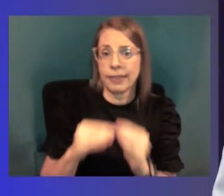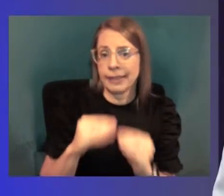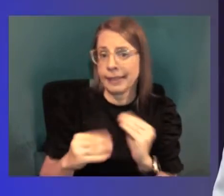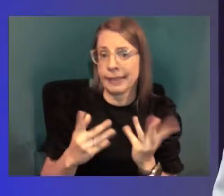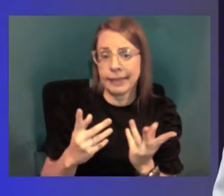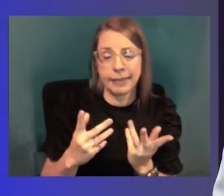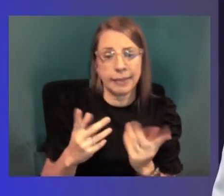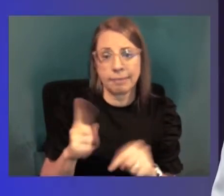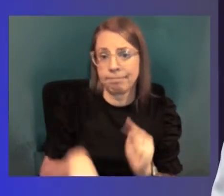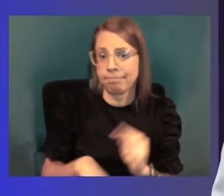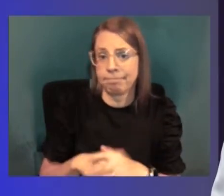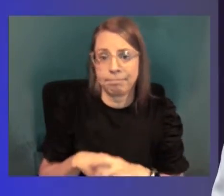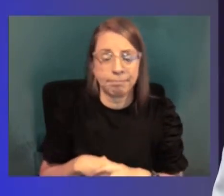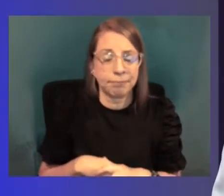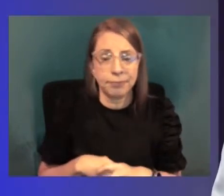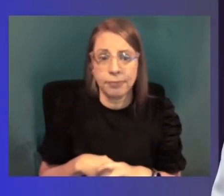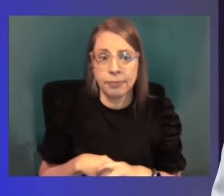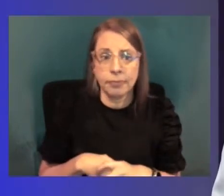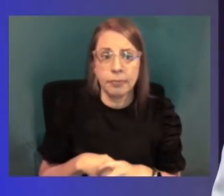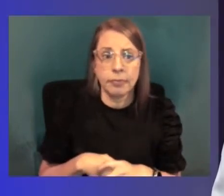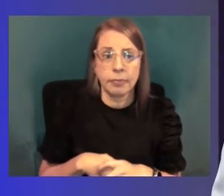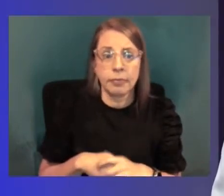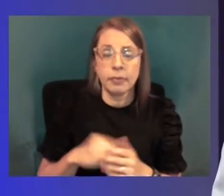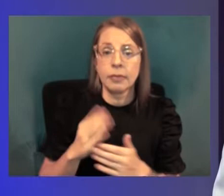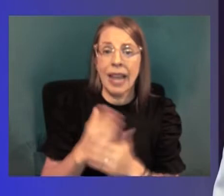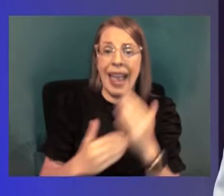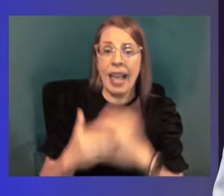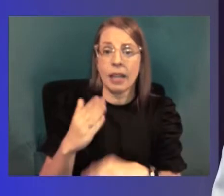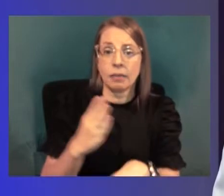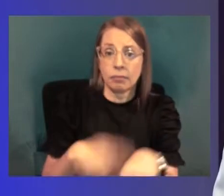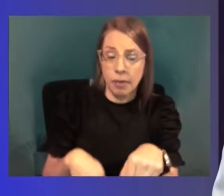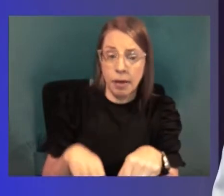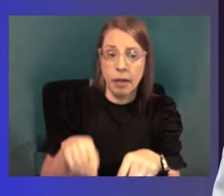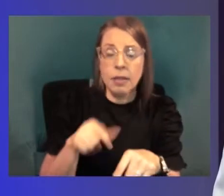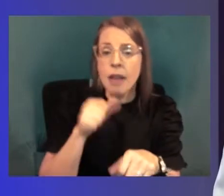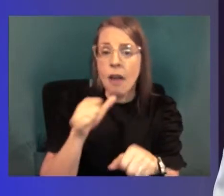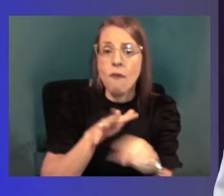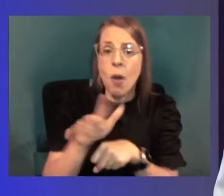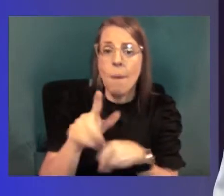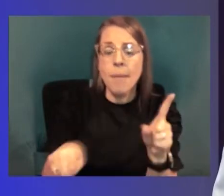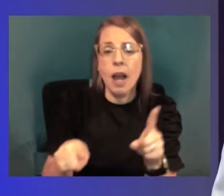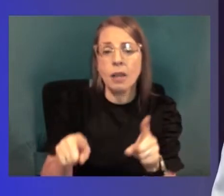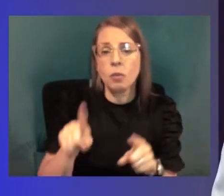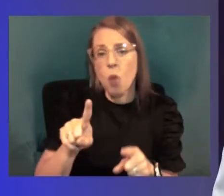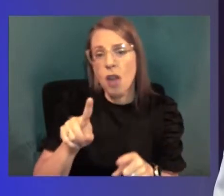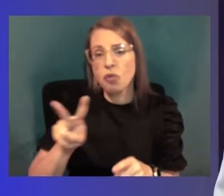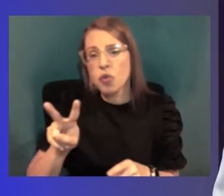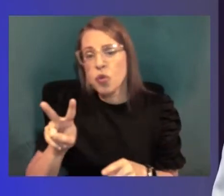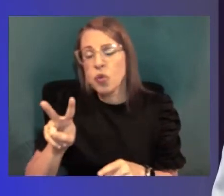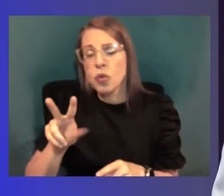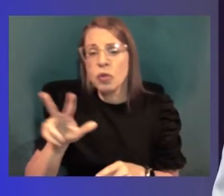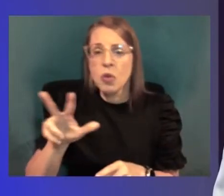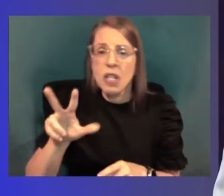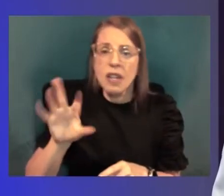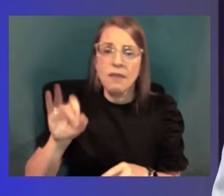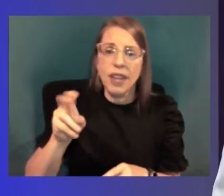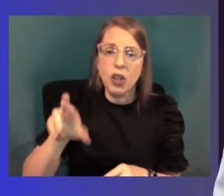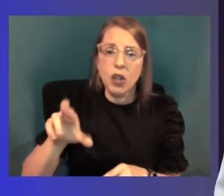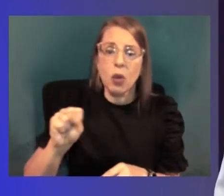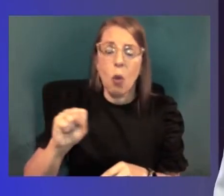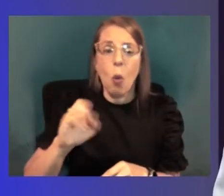And even not losing the hand entirely, but losing a finger or two, or having injury to all the way to the bone and